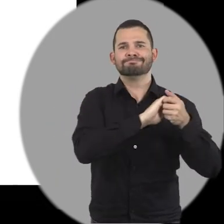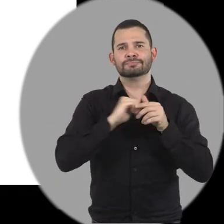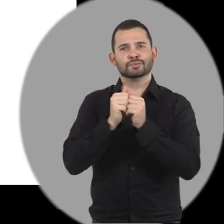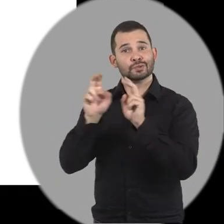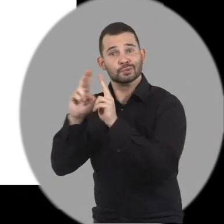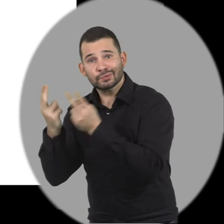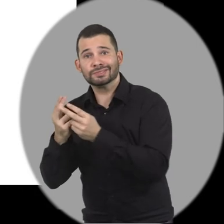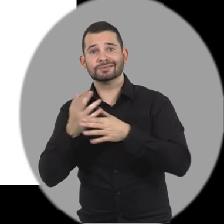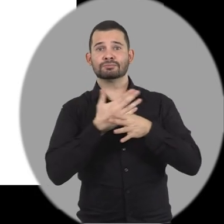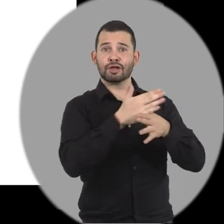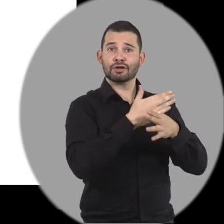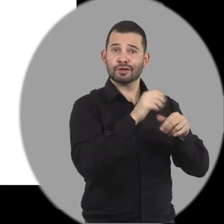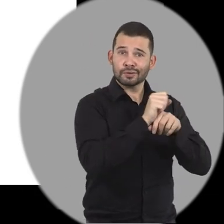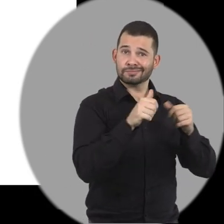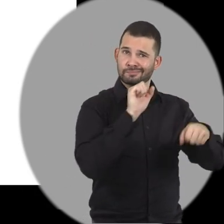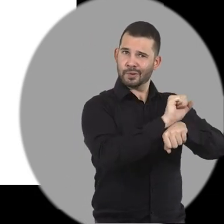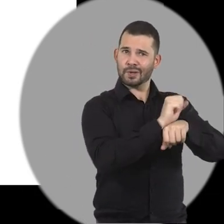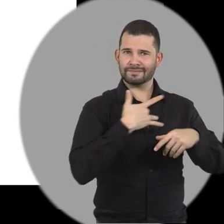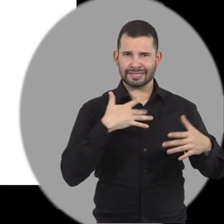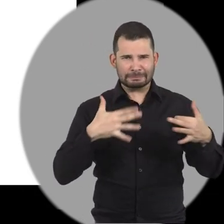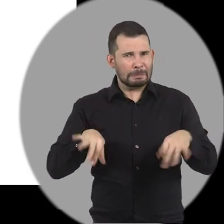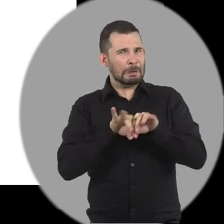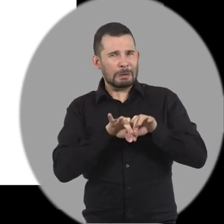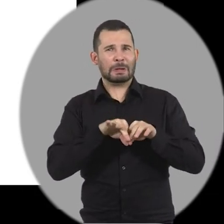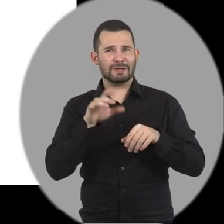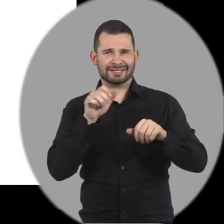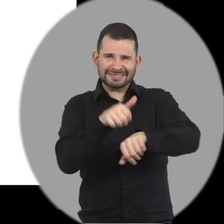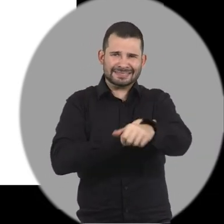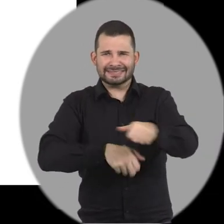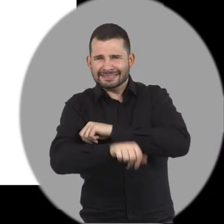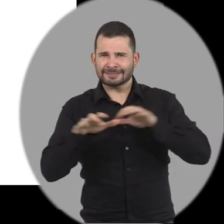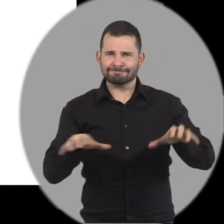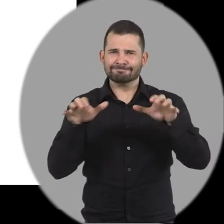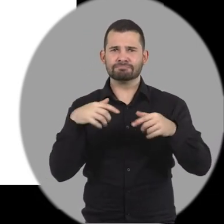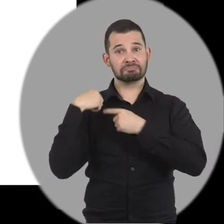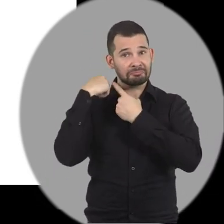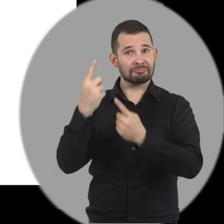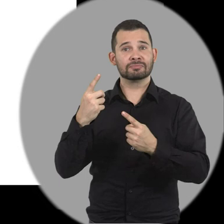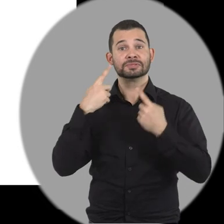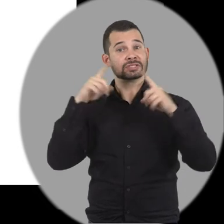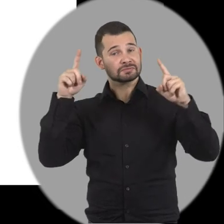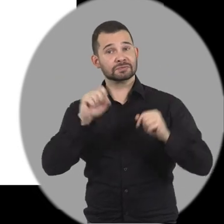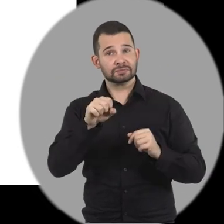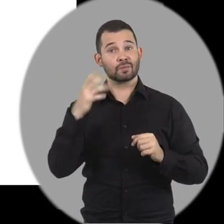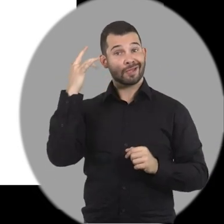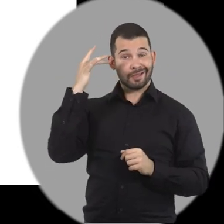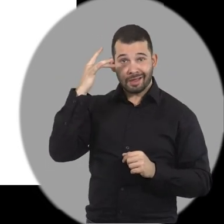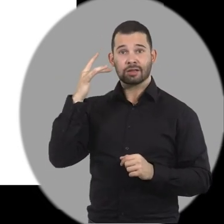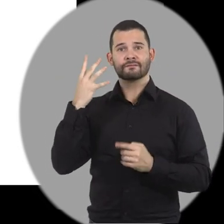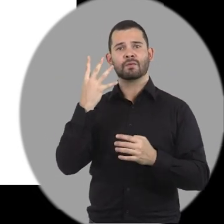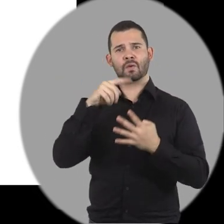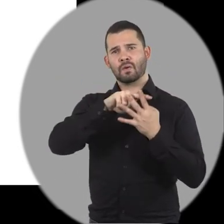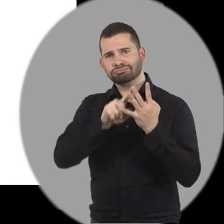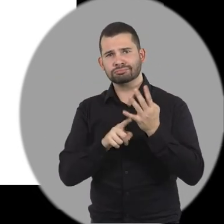partnerships, and employees to create a sense of urgency and action. We've been successful thus far because of four key